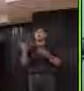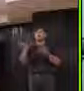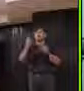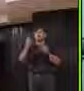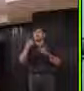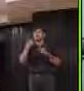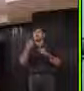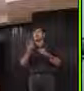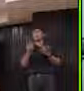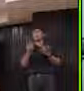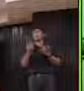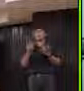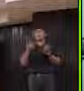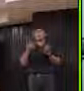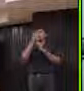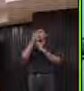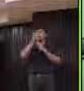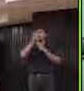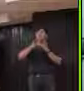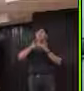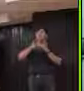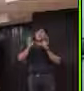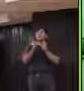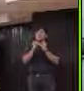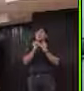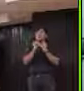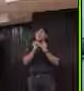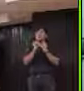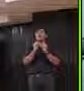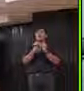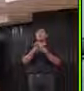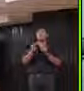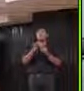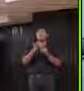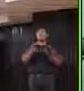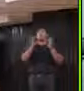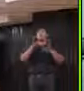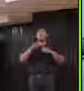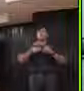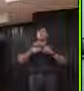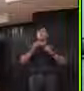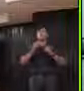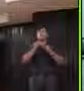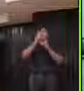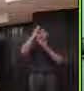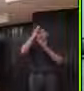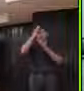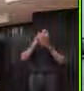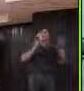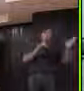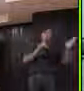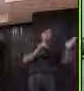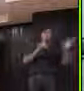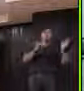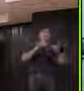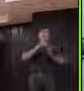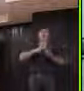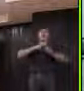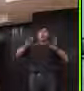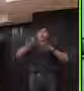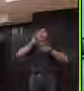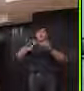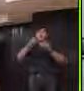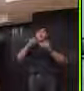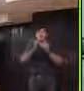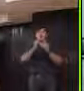that the Muslims of Jammu, as one, they were more interested in going to Pakistan, in large part, as in did go to what is